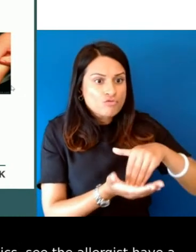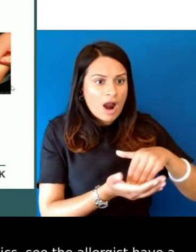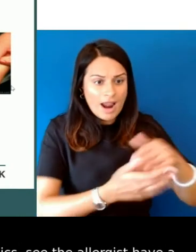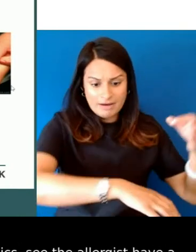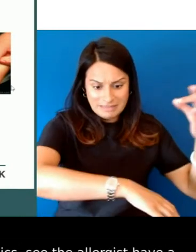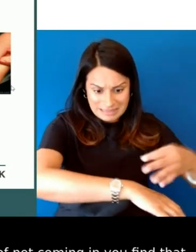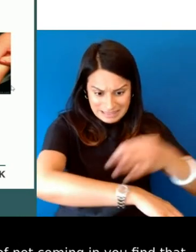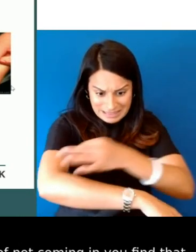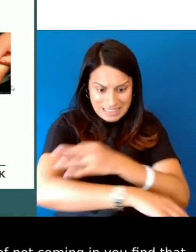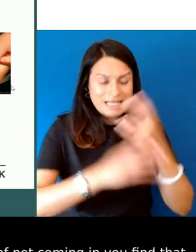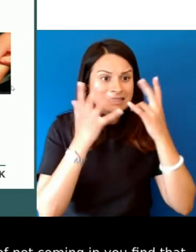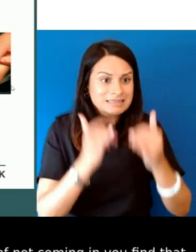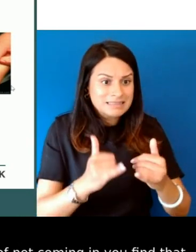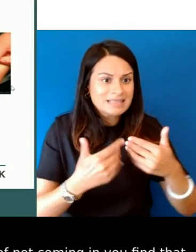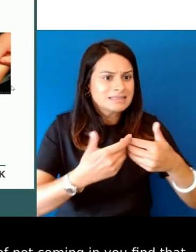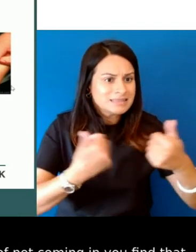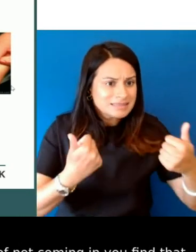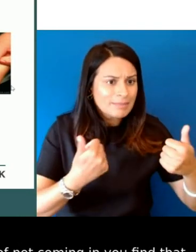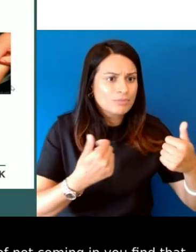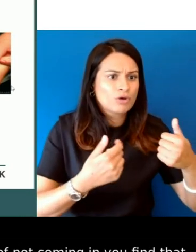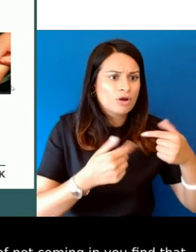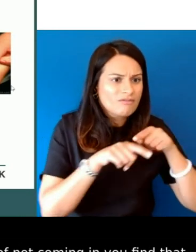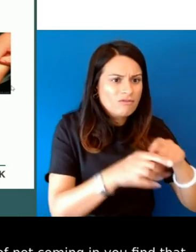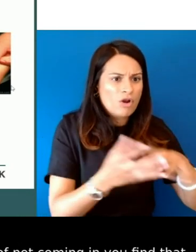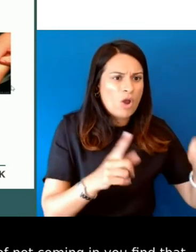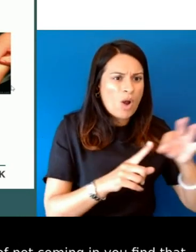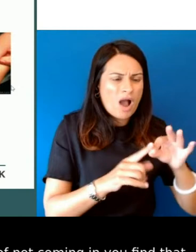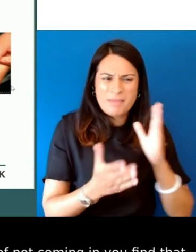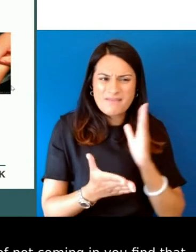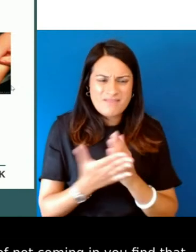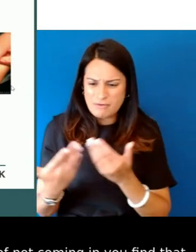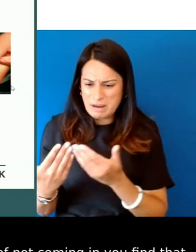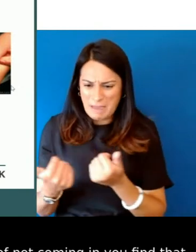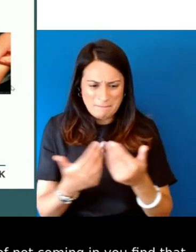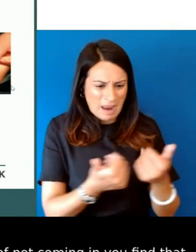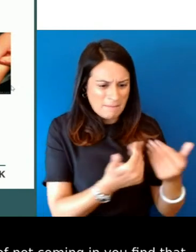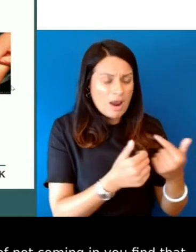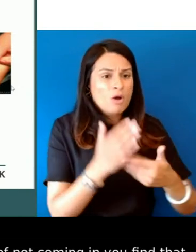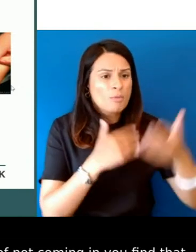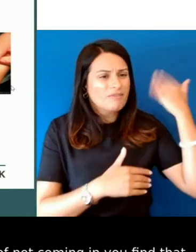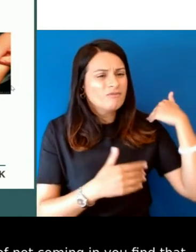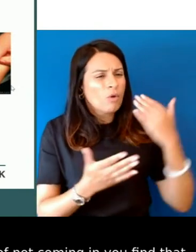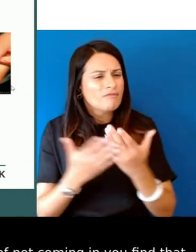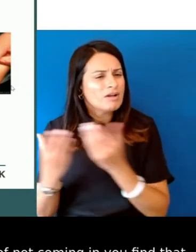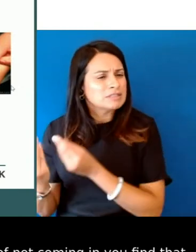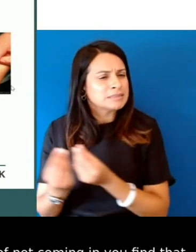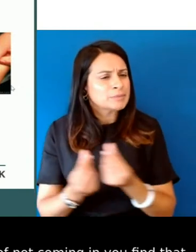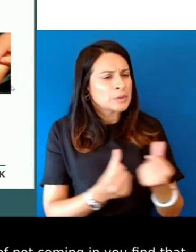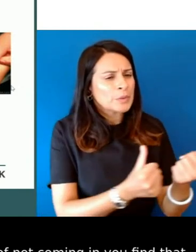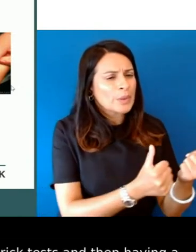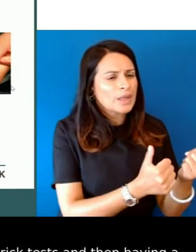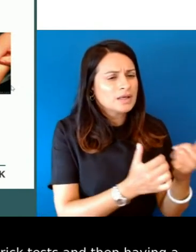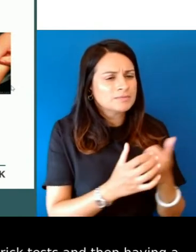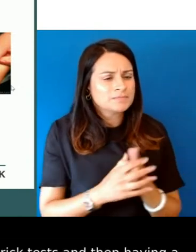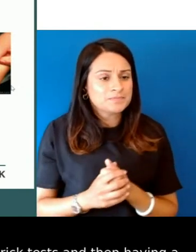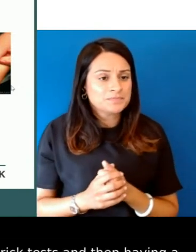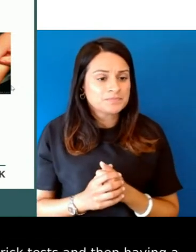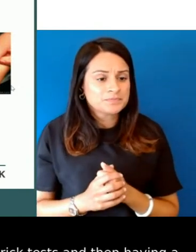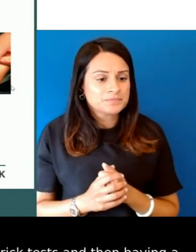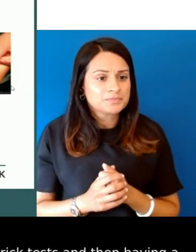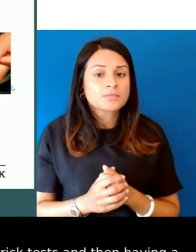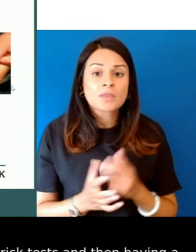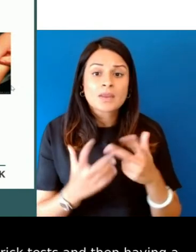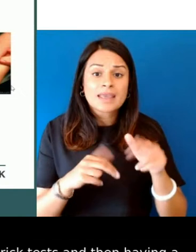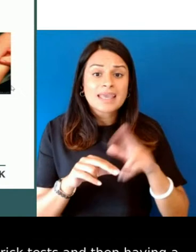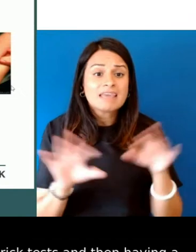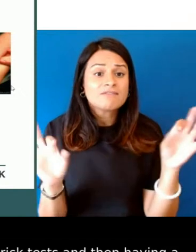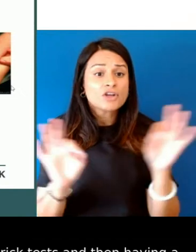separate follow-up with the dietitian so it is more disjointed unfortunately than it used to be um the other thing you can do is if we don't have a solution we can do